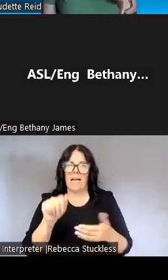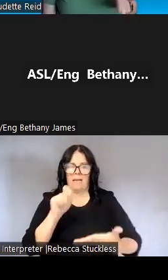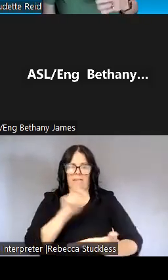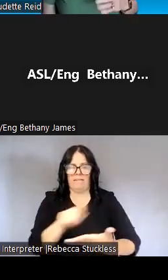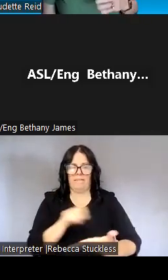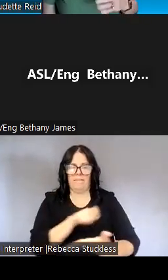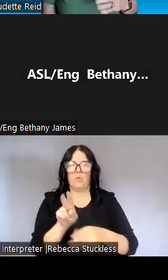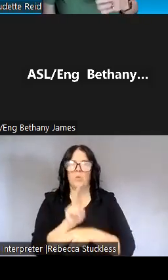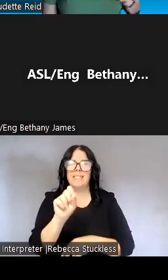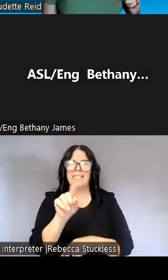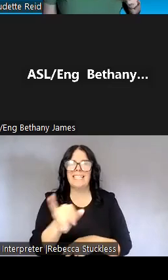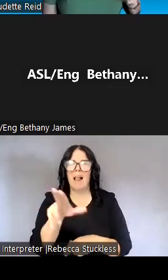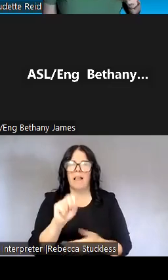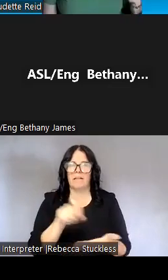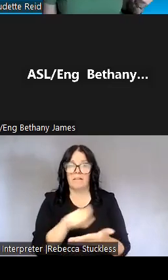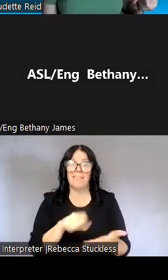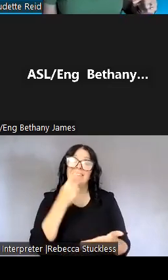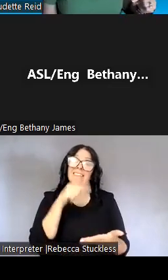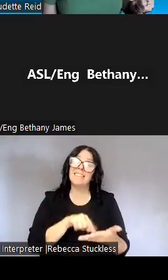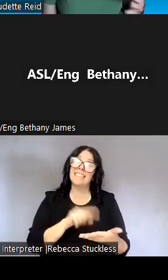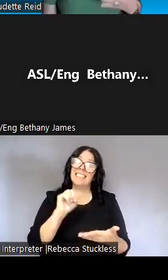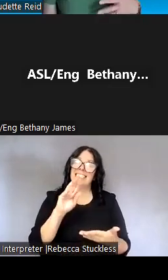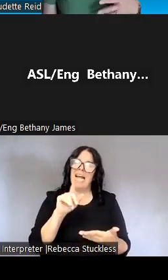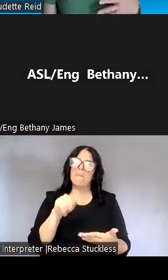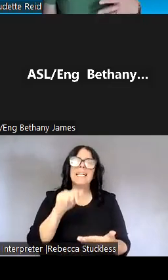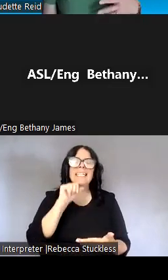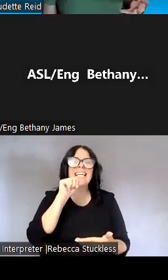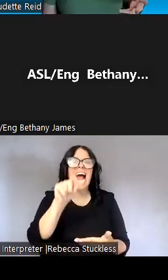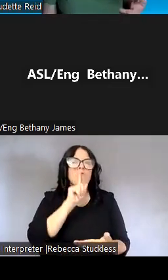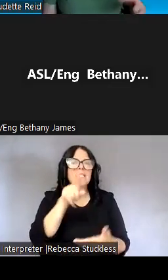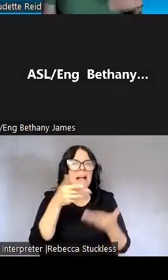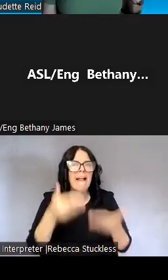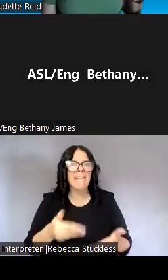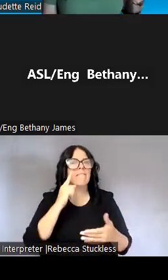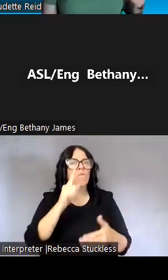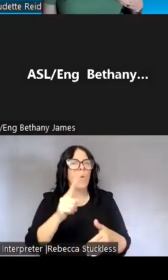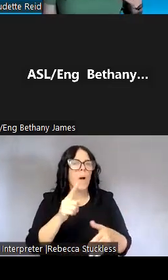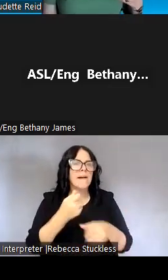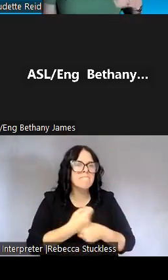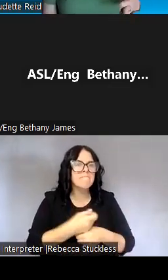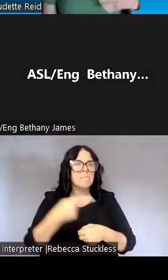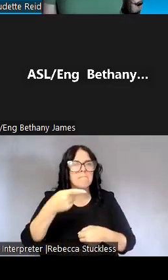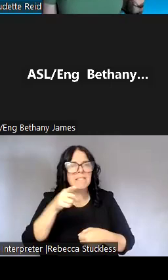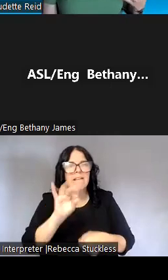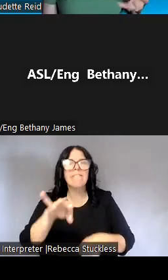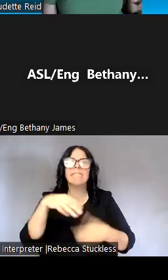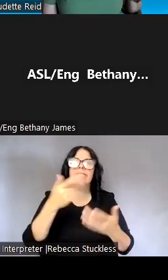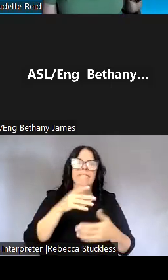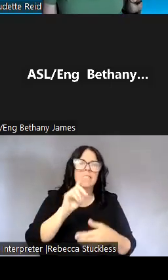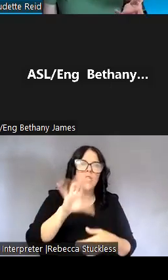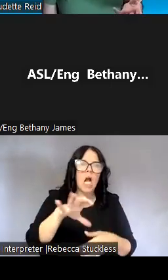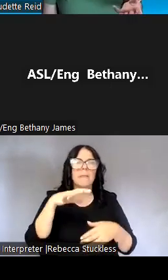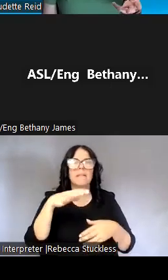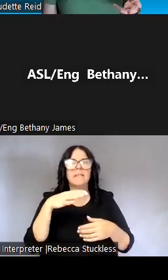or suited for a lot of intense productivity as far as generating documents and things like that. It's great